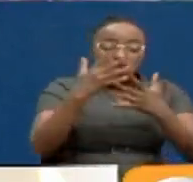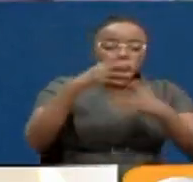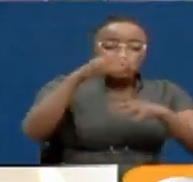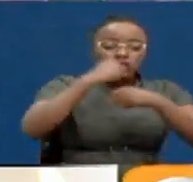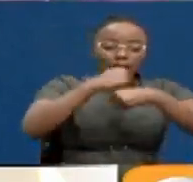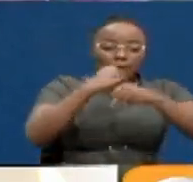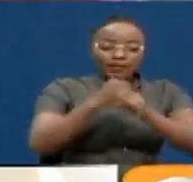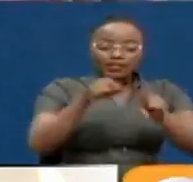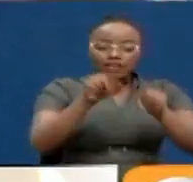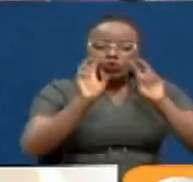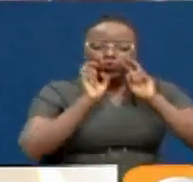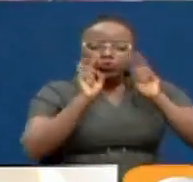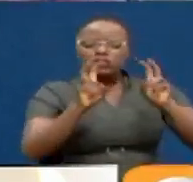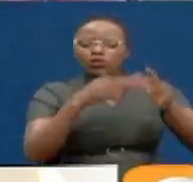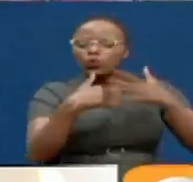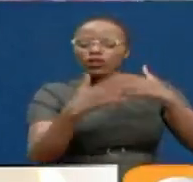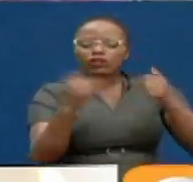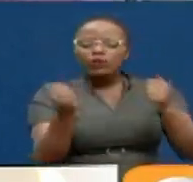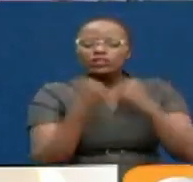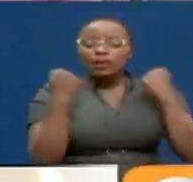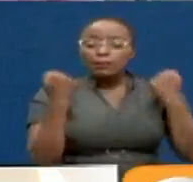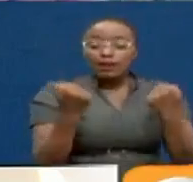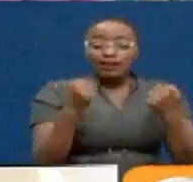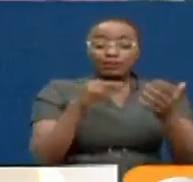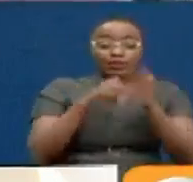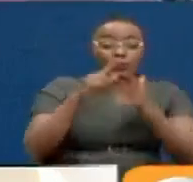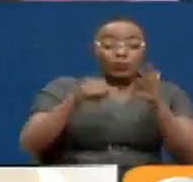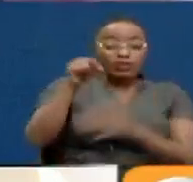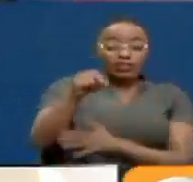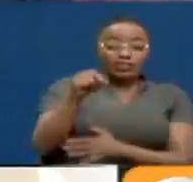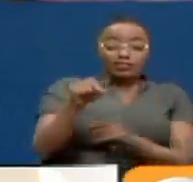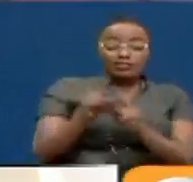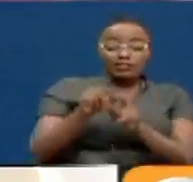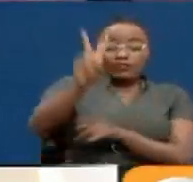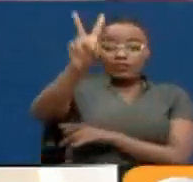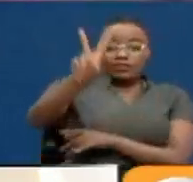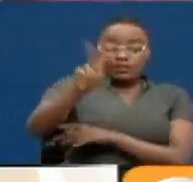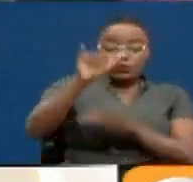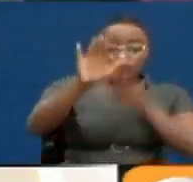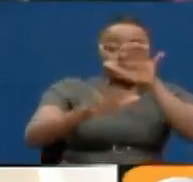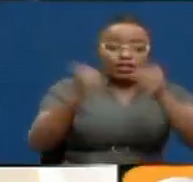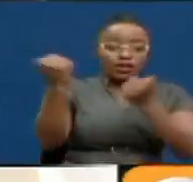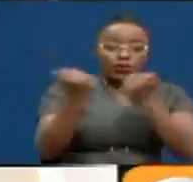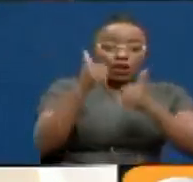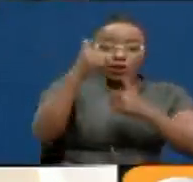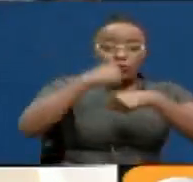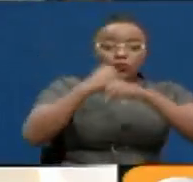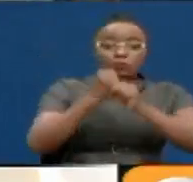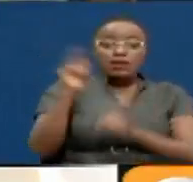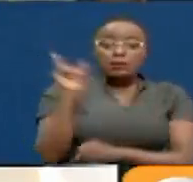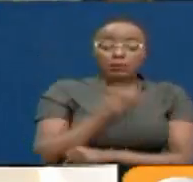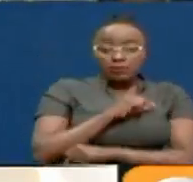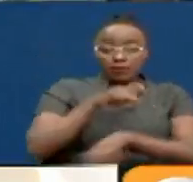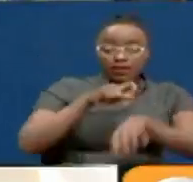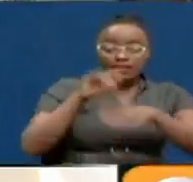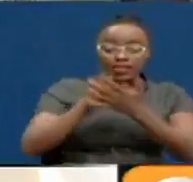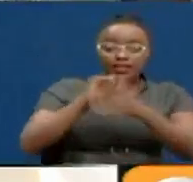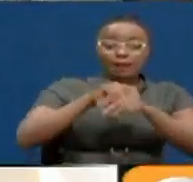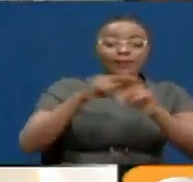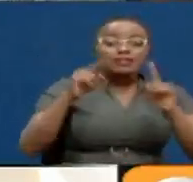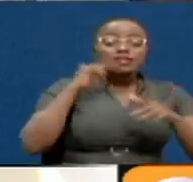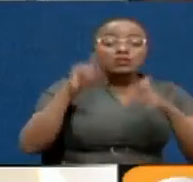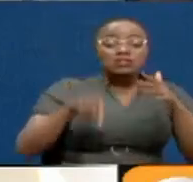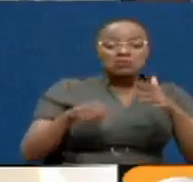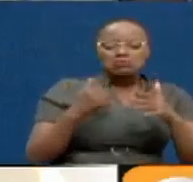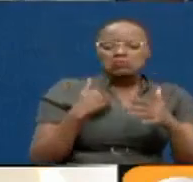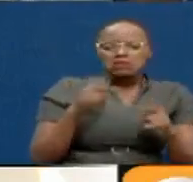he went to see what was being done. And this was the second Nyayo car that was being made at the time. However, he said